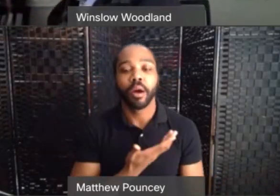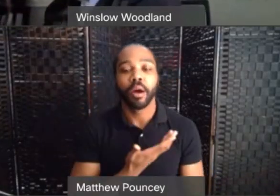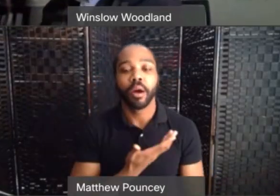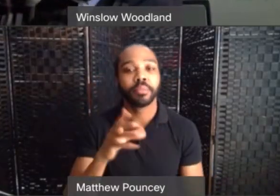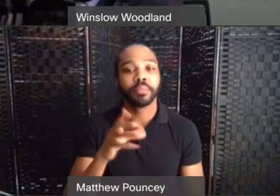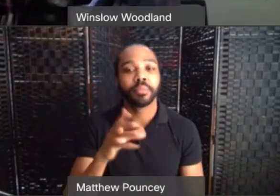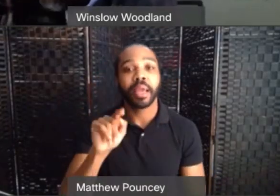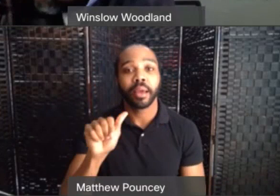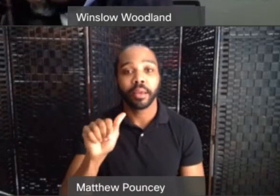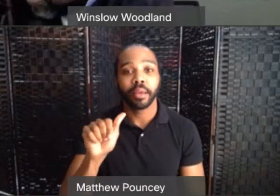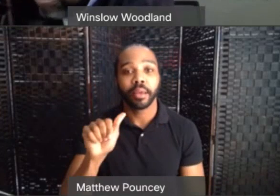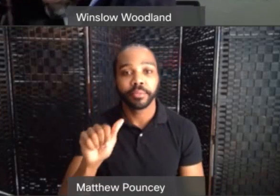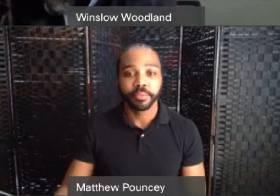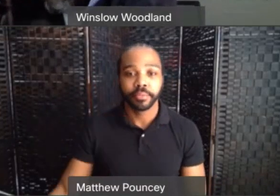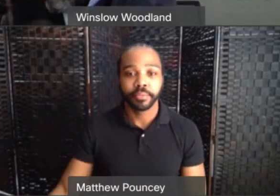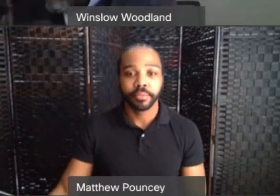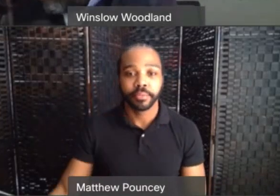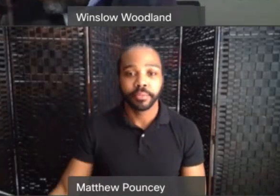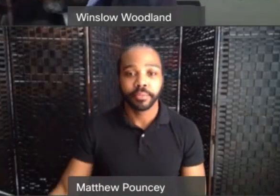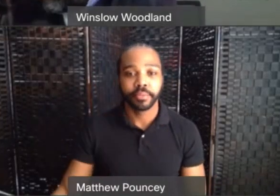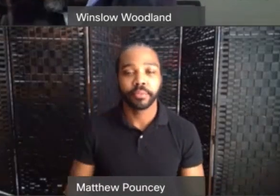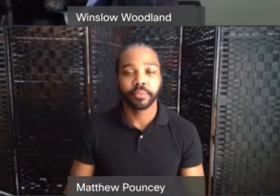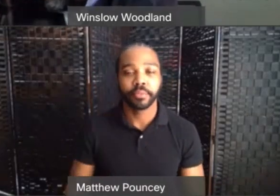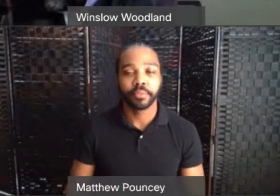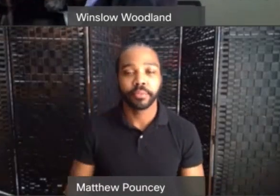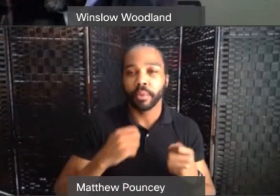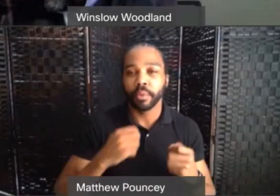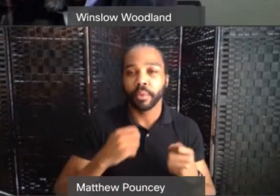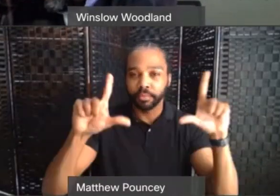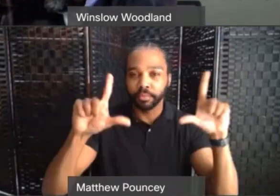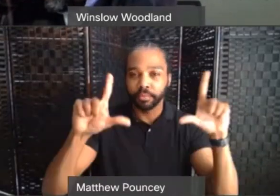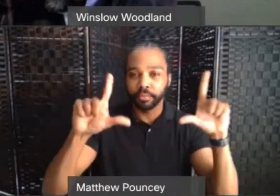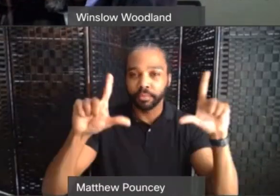me begin actually by sharing the data so that